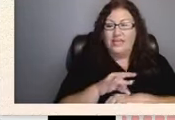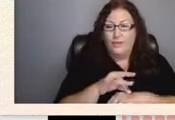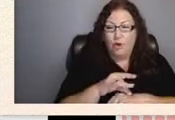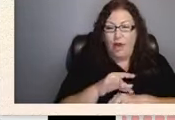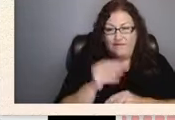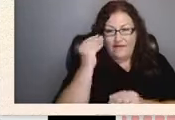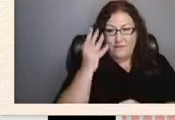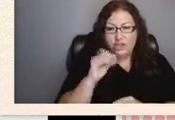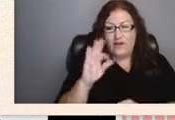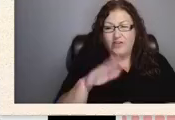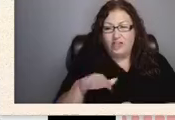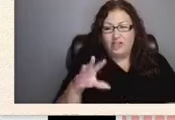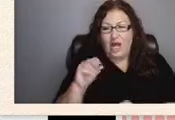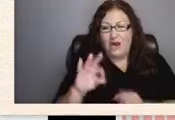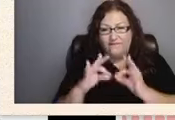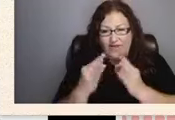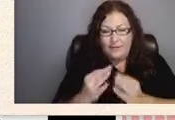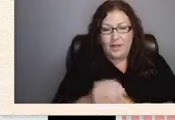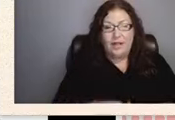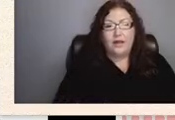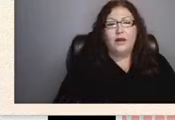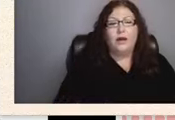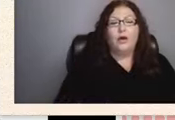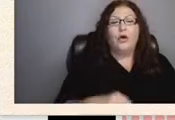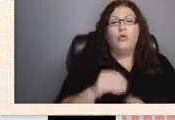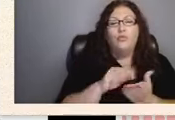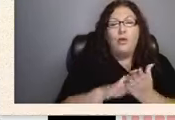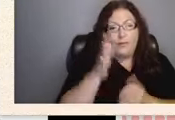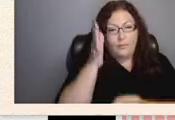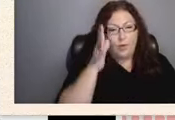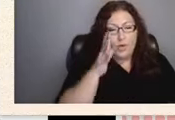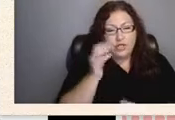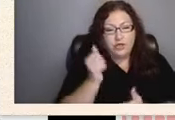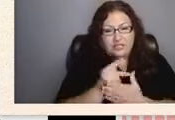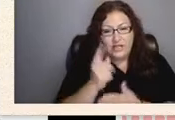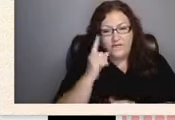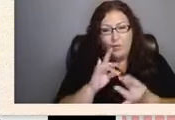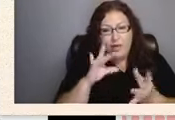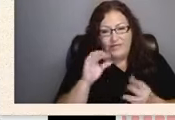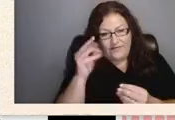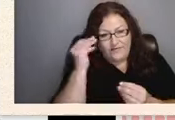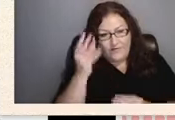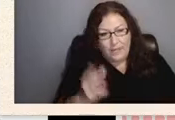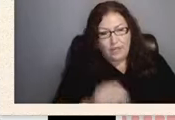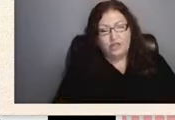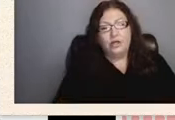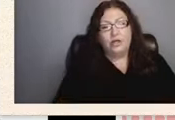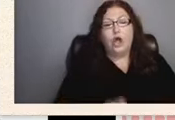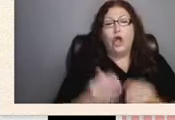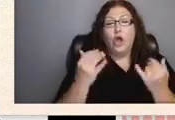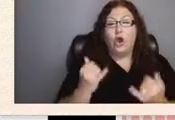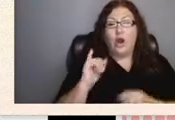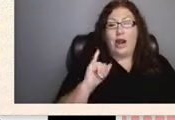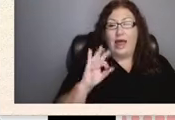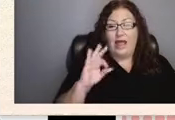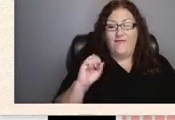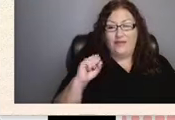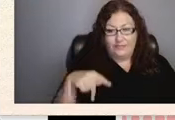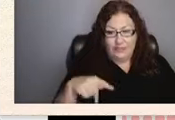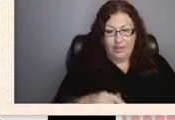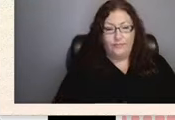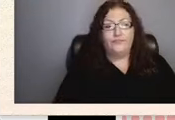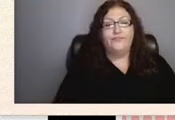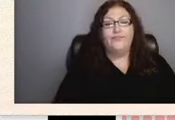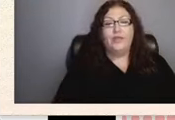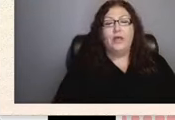family, written parental consent for release of information, the current IFSP, a hearing and